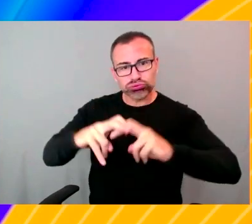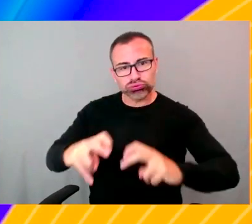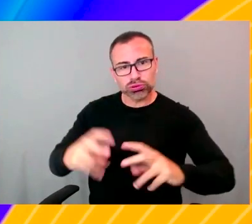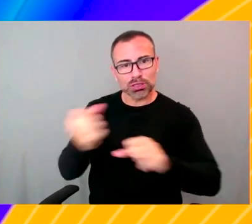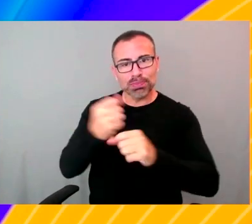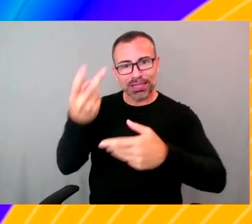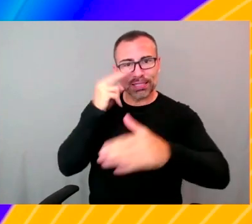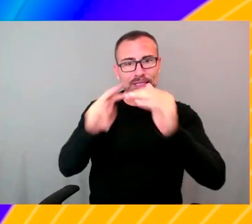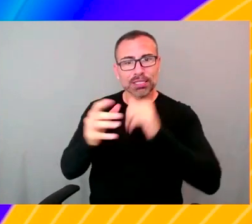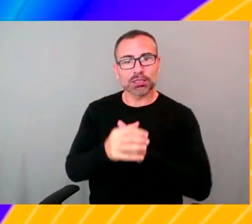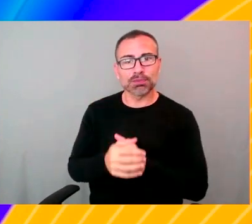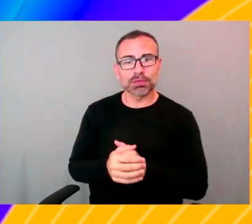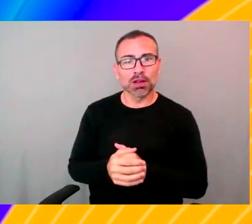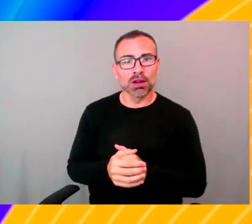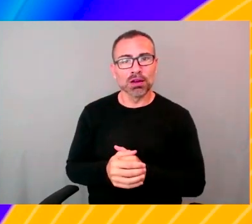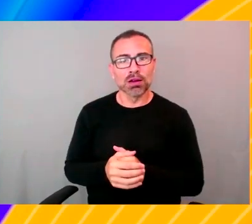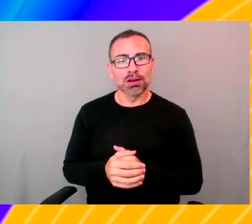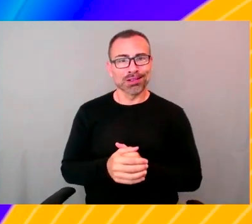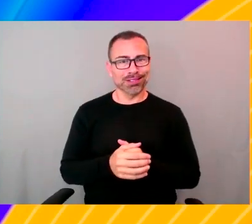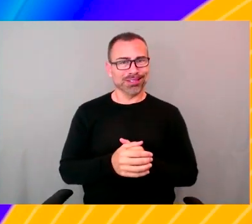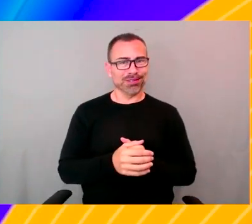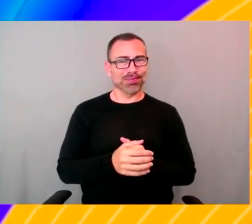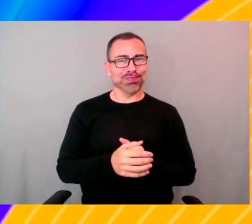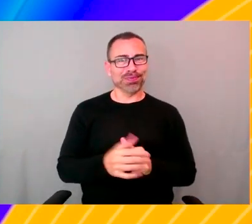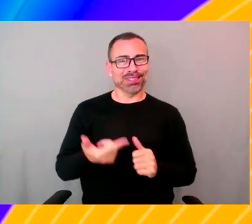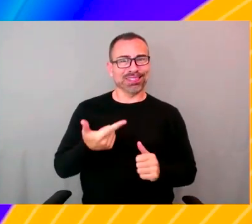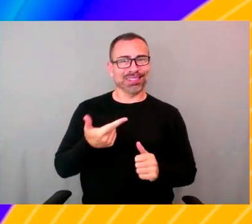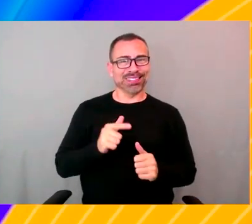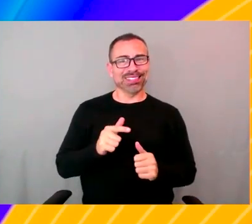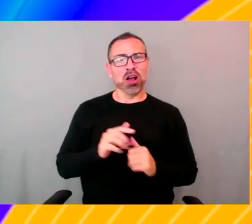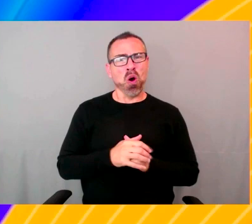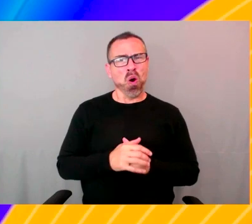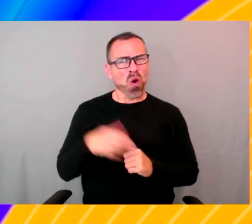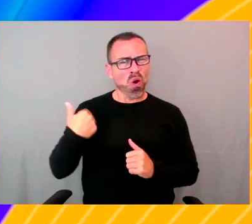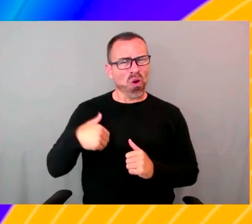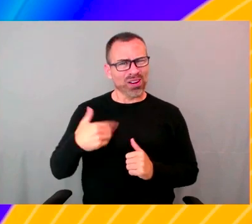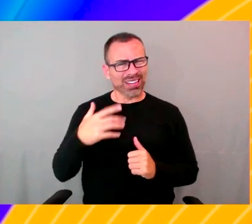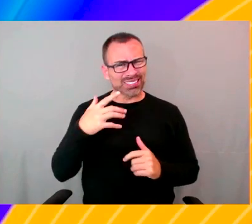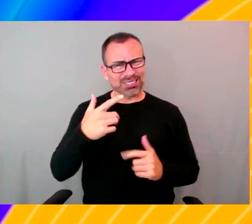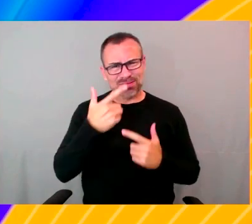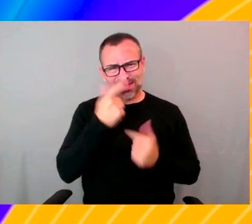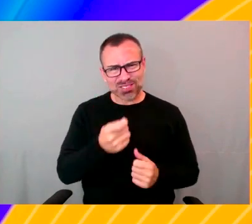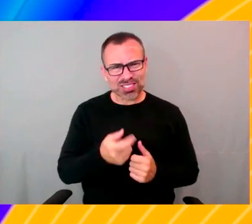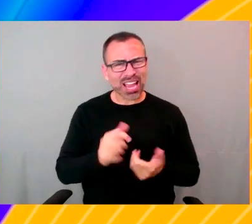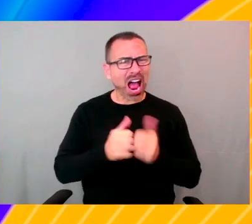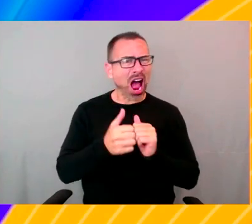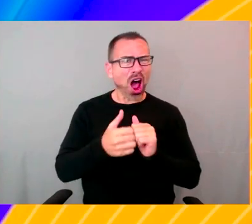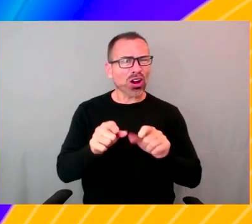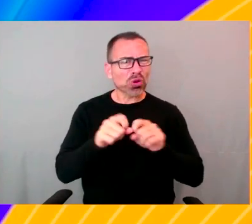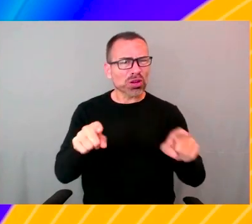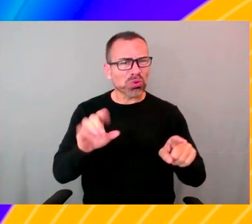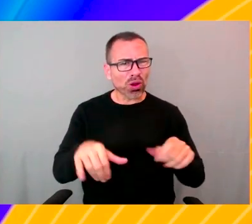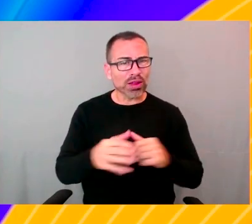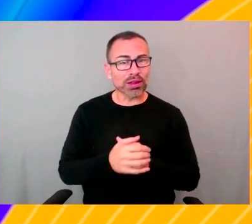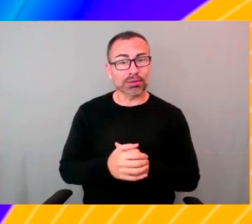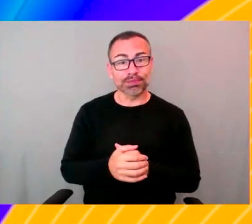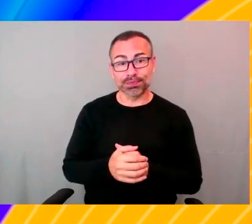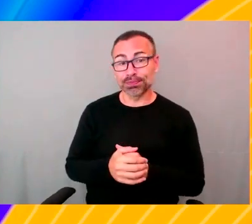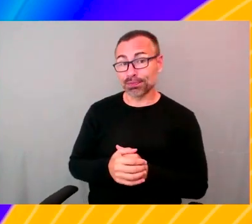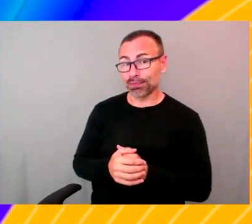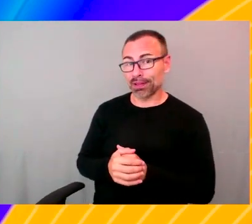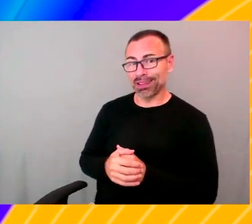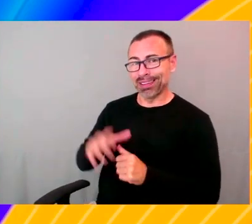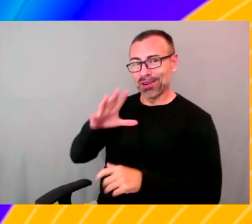predictive maintenance solutions? So at AWS, we actually provide you with a spectrum of solutions for